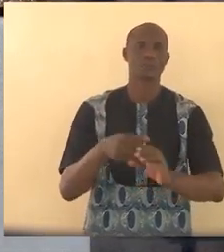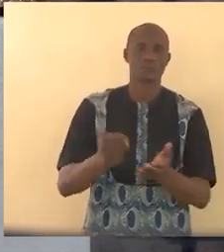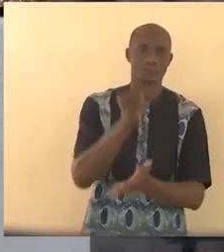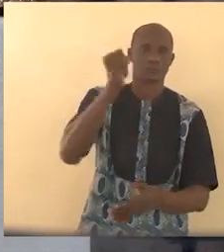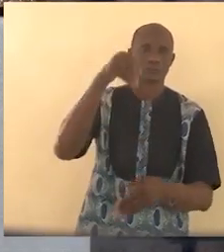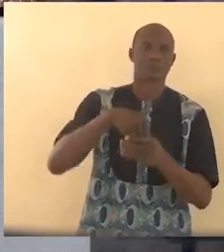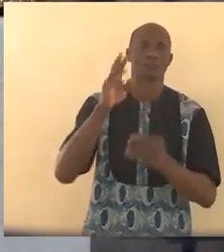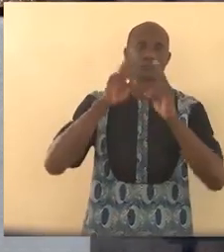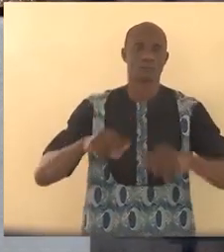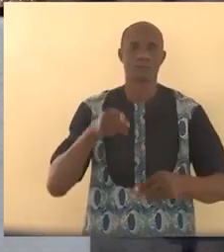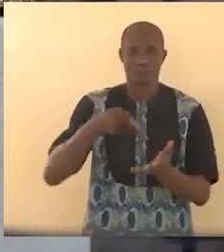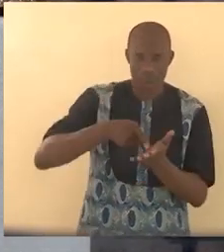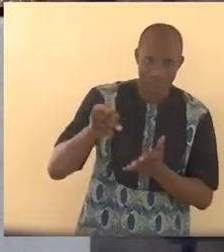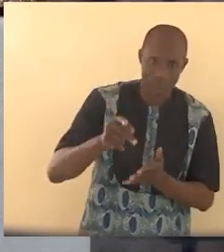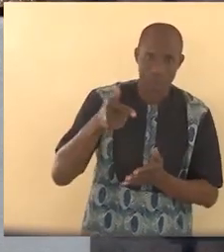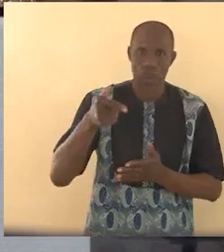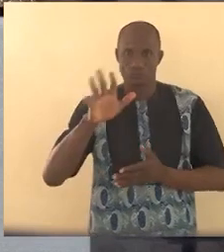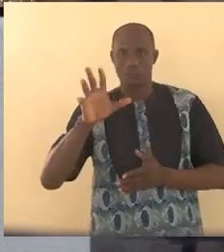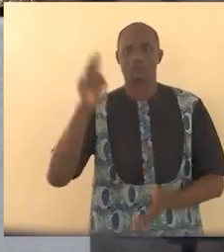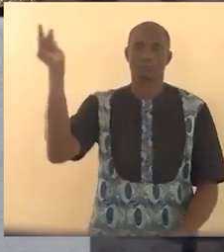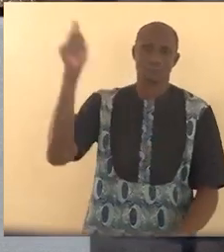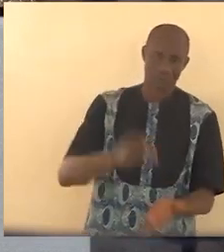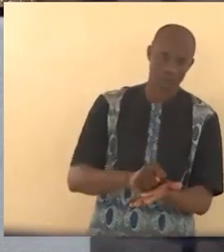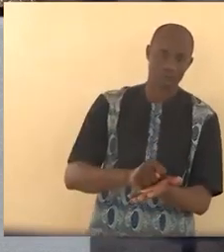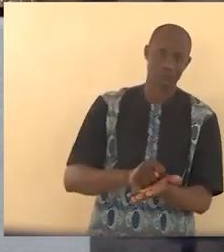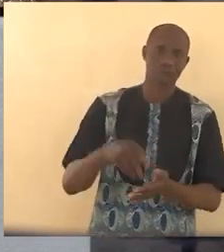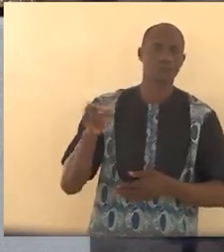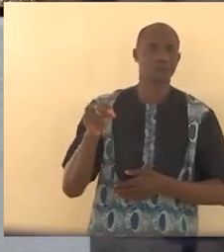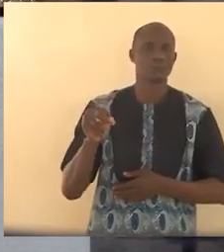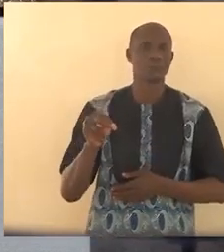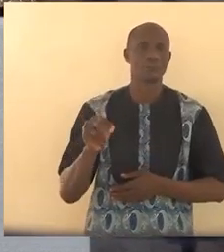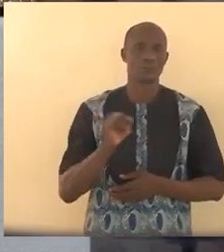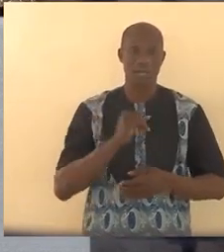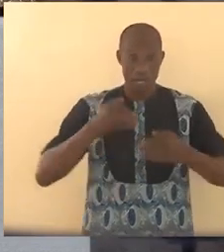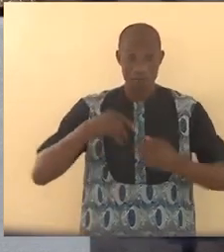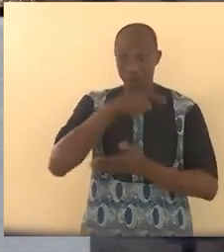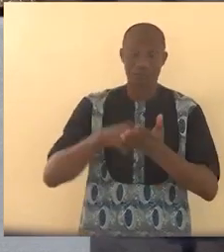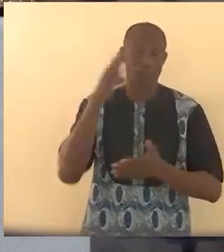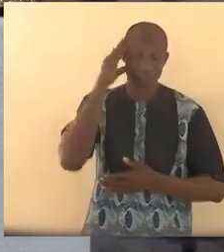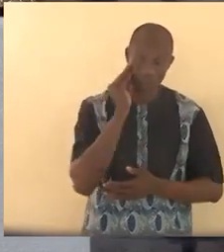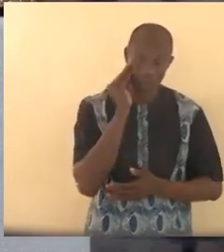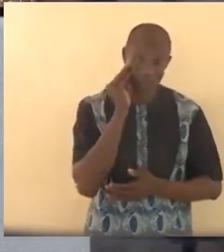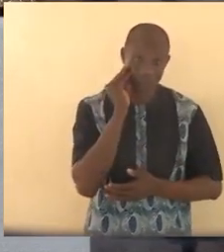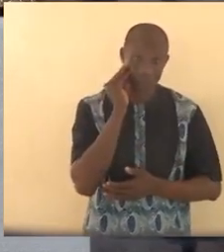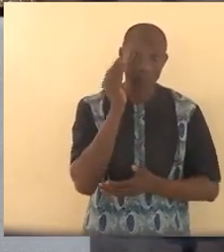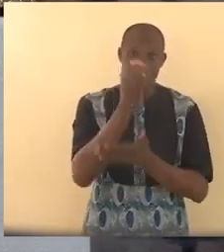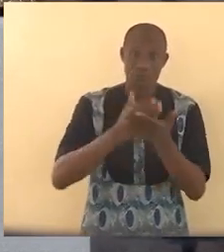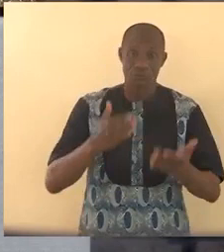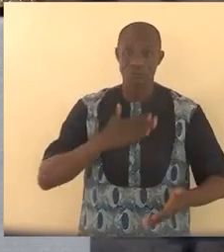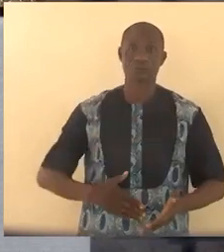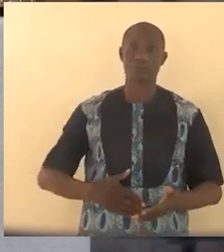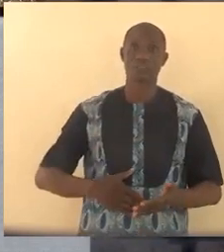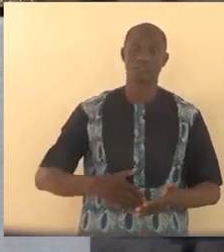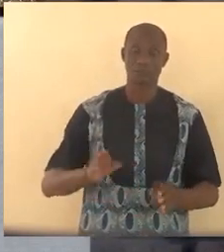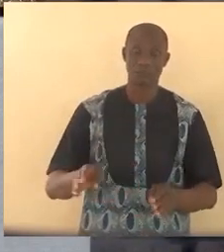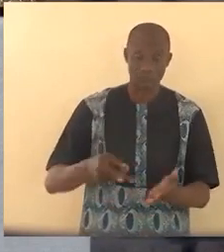in your village, and you are being paid 25,000 naira. Look, me, I have this experience. So they were somebody, and